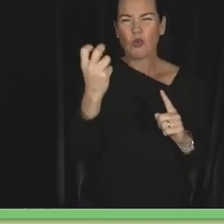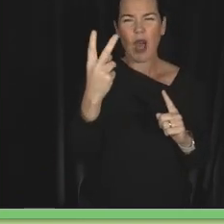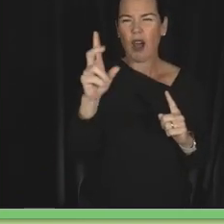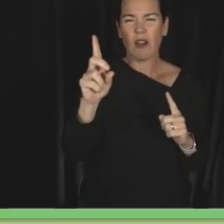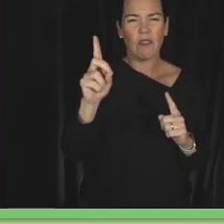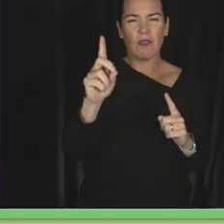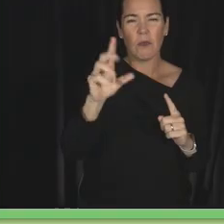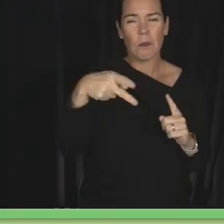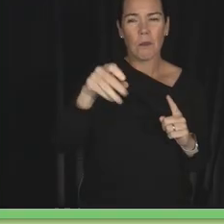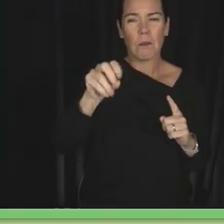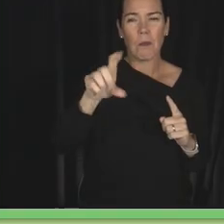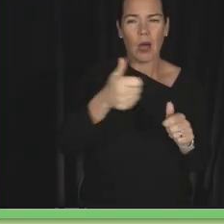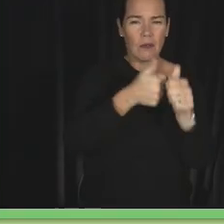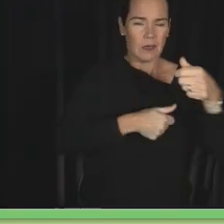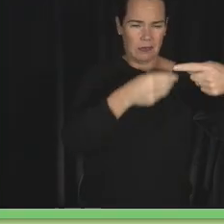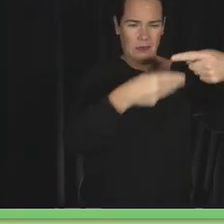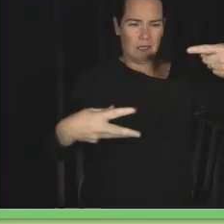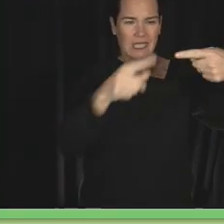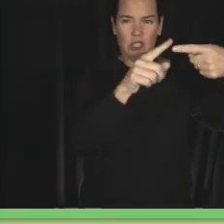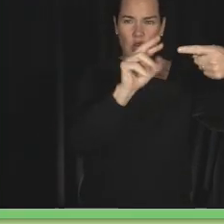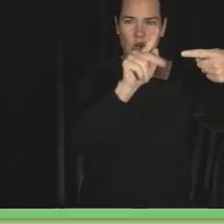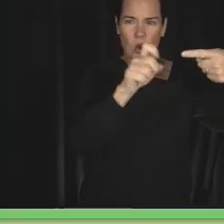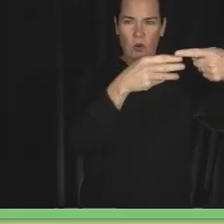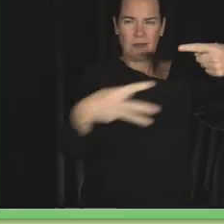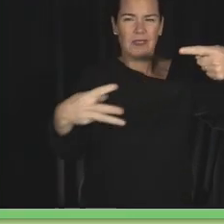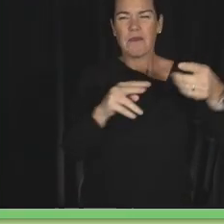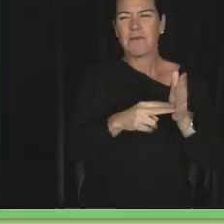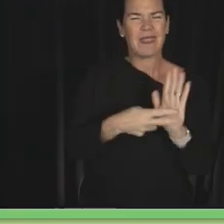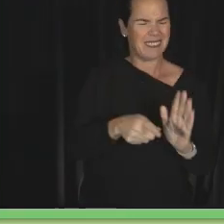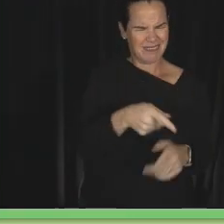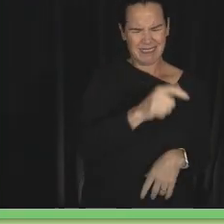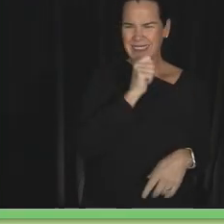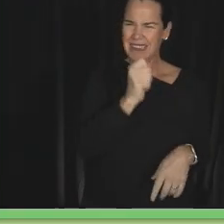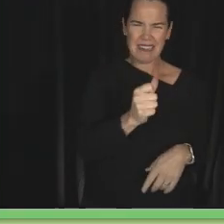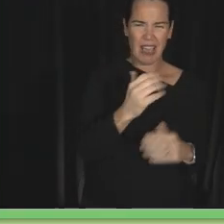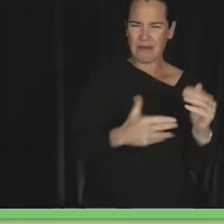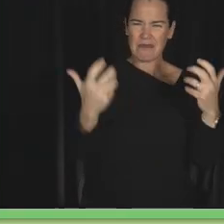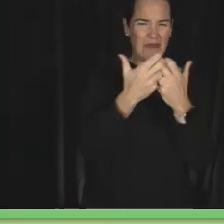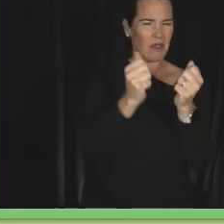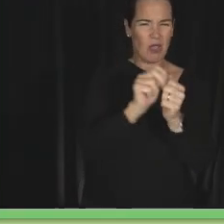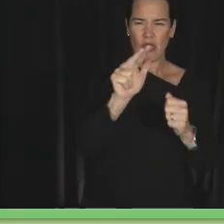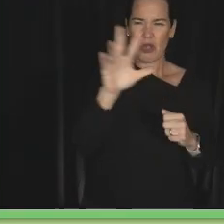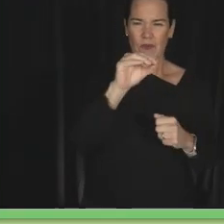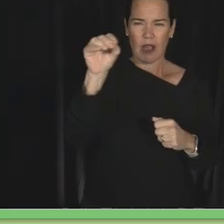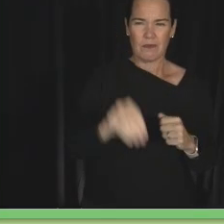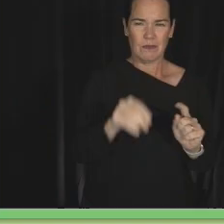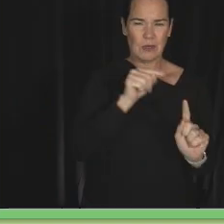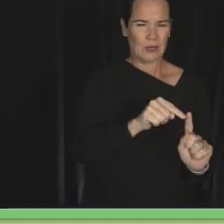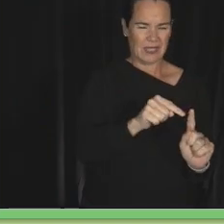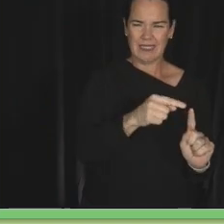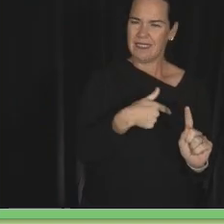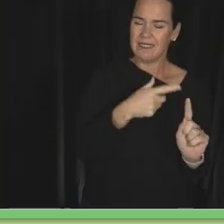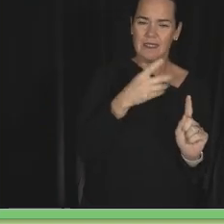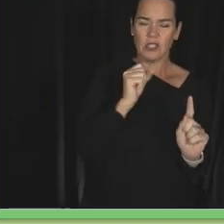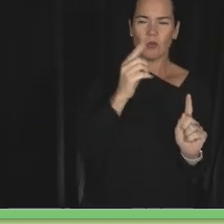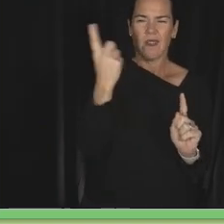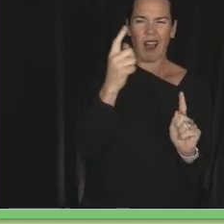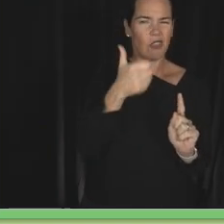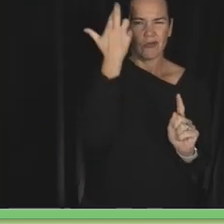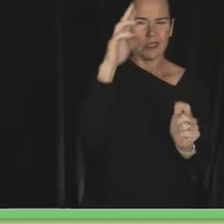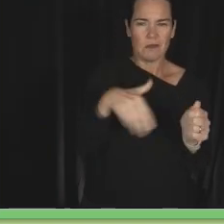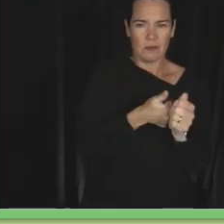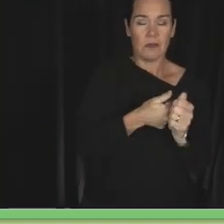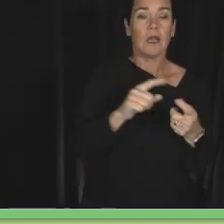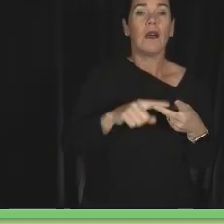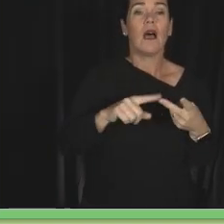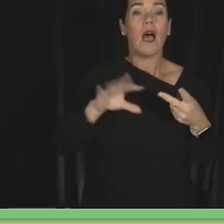going to be high enough in frequency to justify that 35% of CPU time. So something else has to be driving it. And the second place that stats